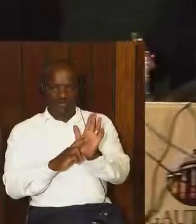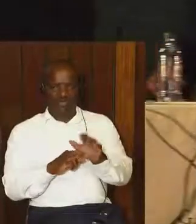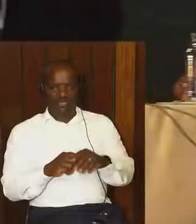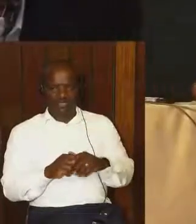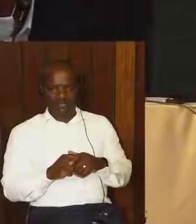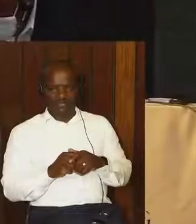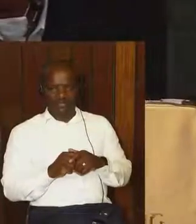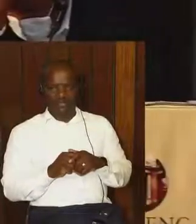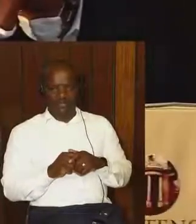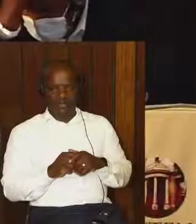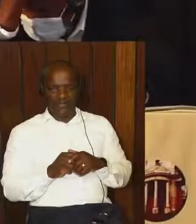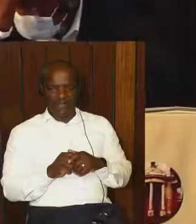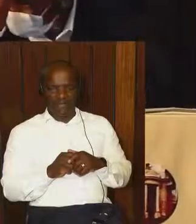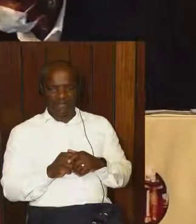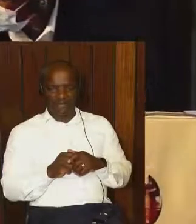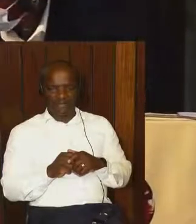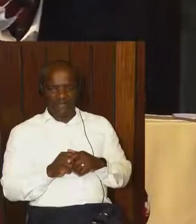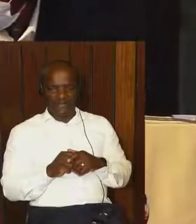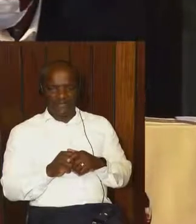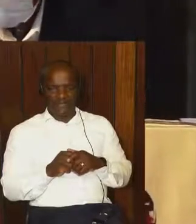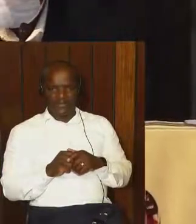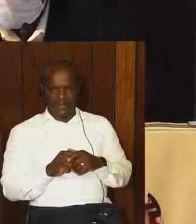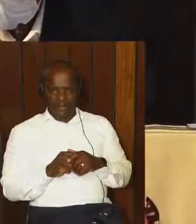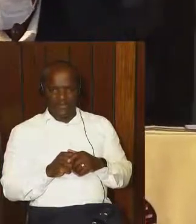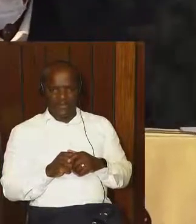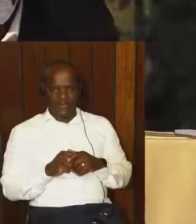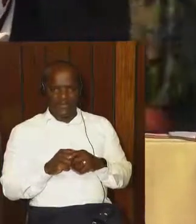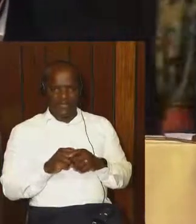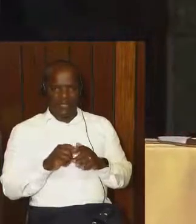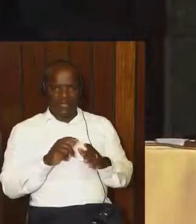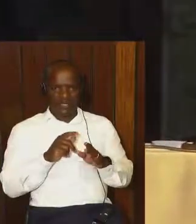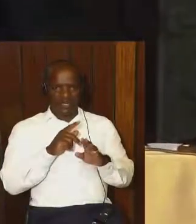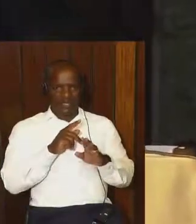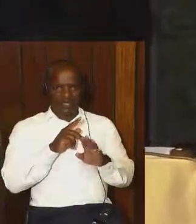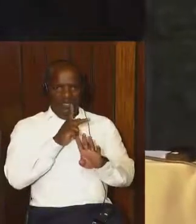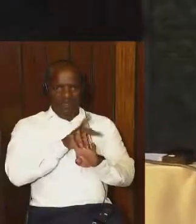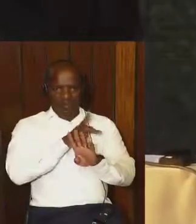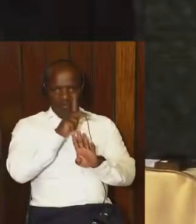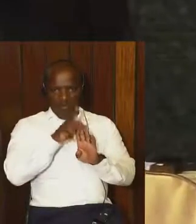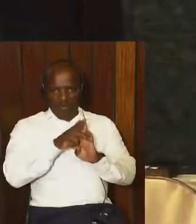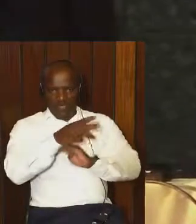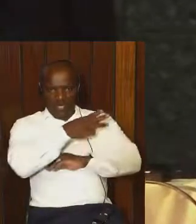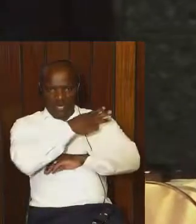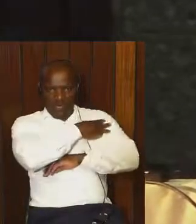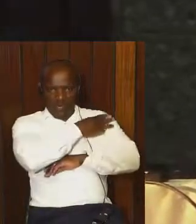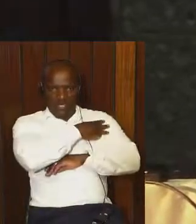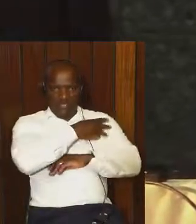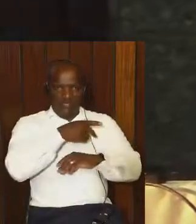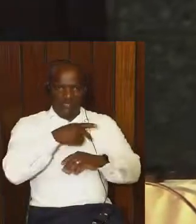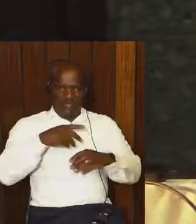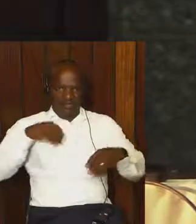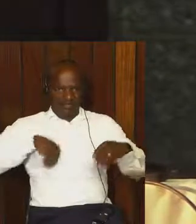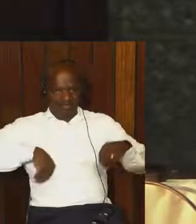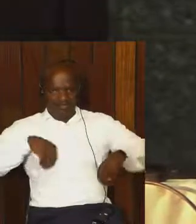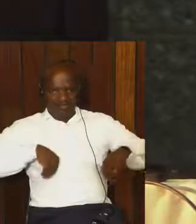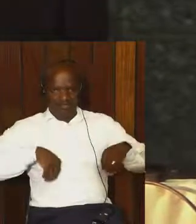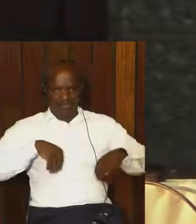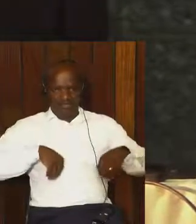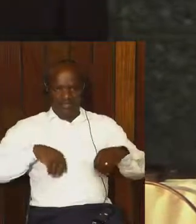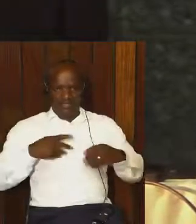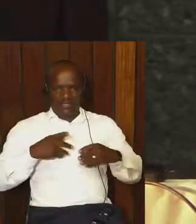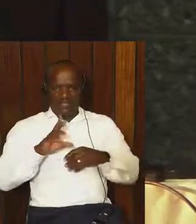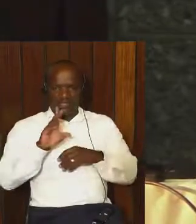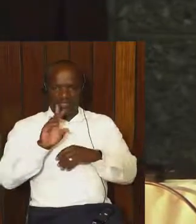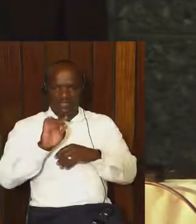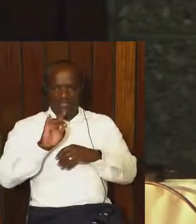comes to the consequence management for the project managers, where you indicated with DID,